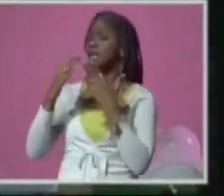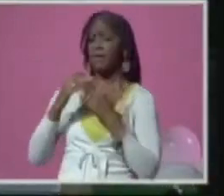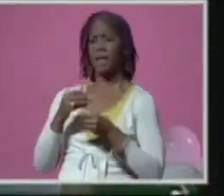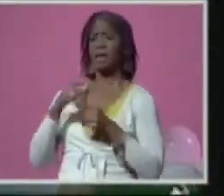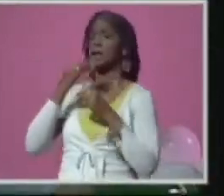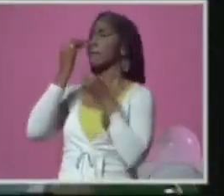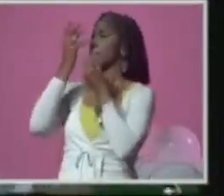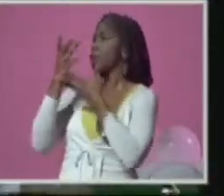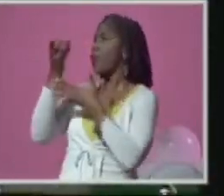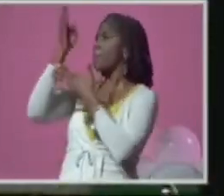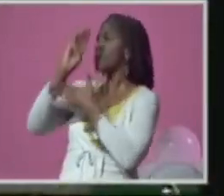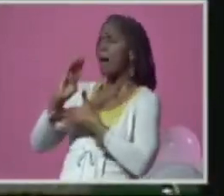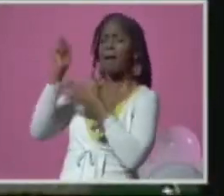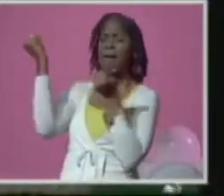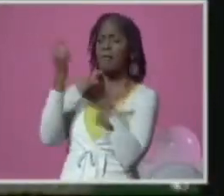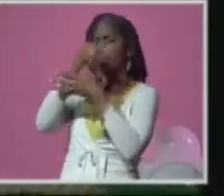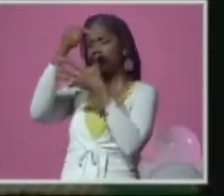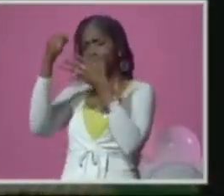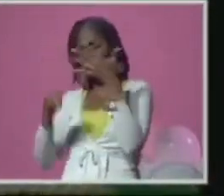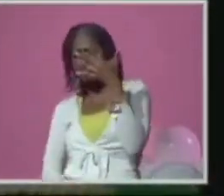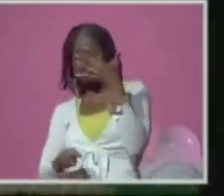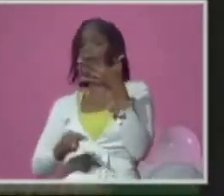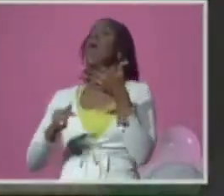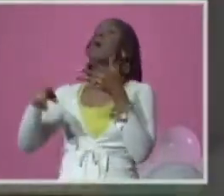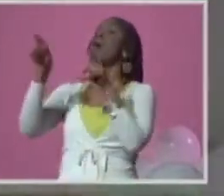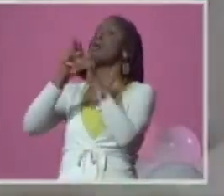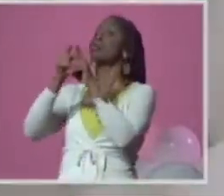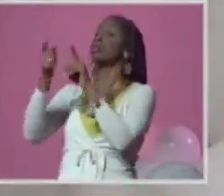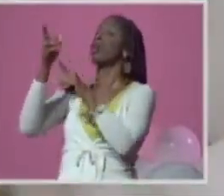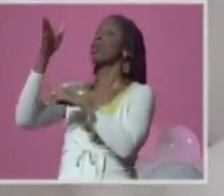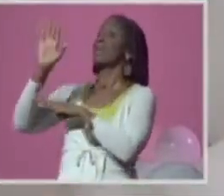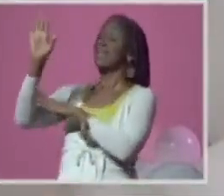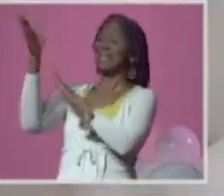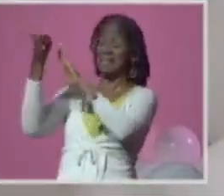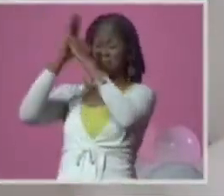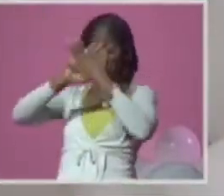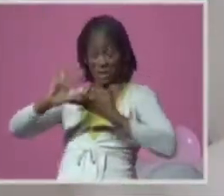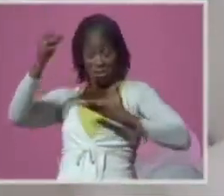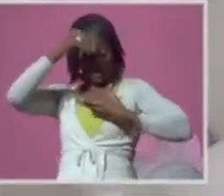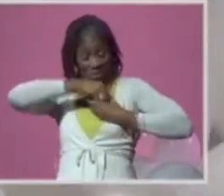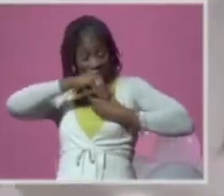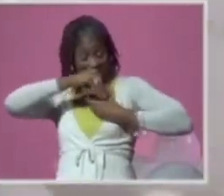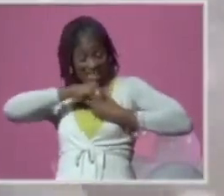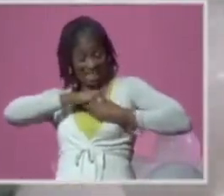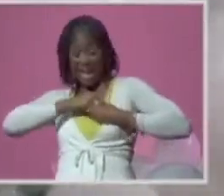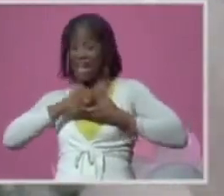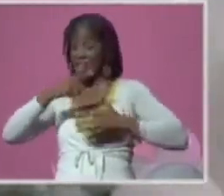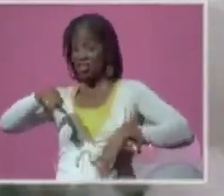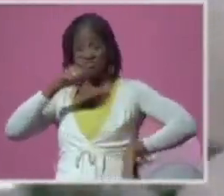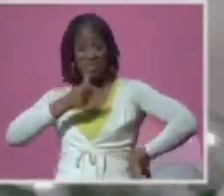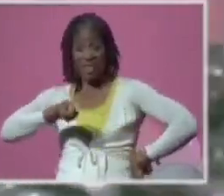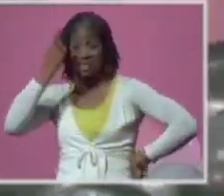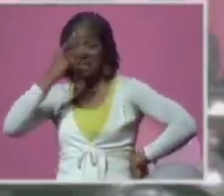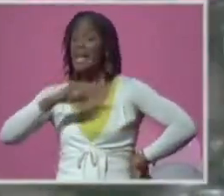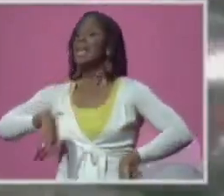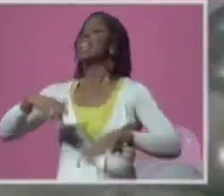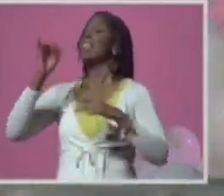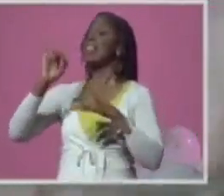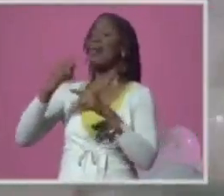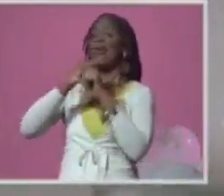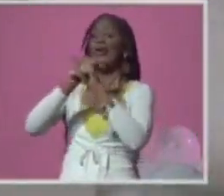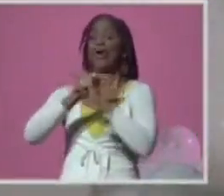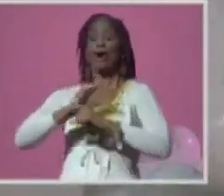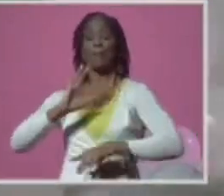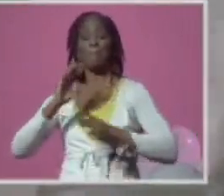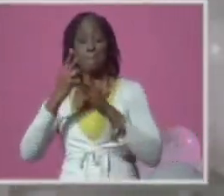be made known unto God, and the peace of God that passeth all understanding will guard your heart and